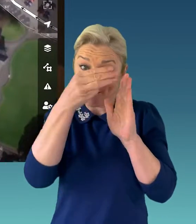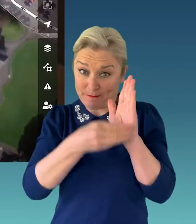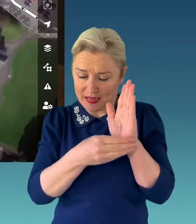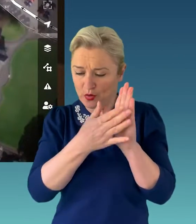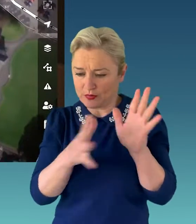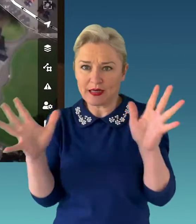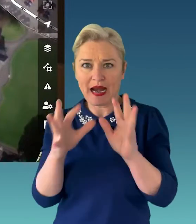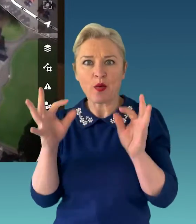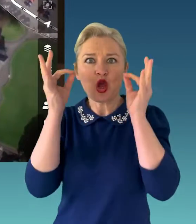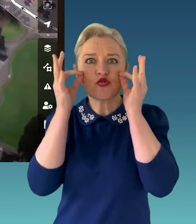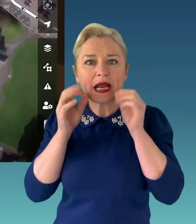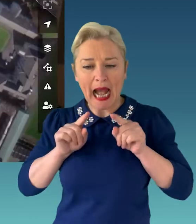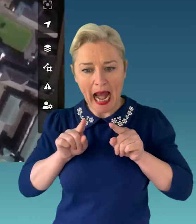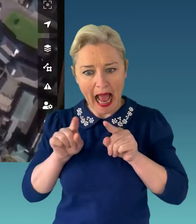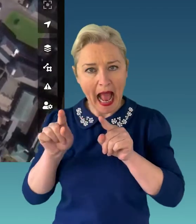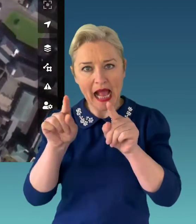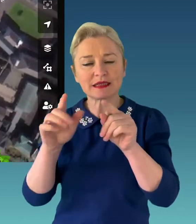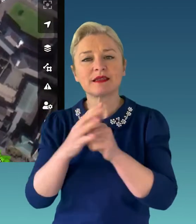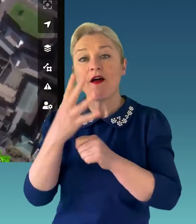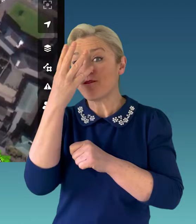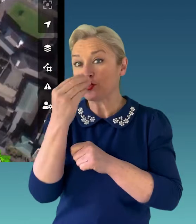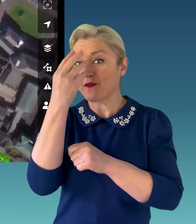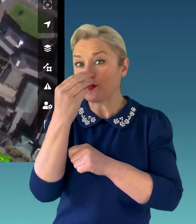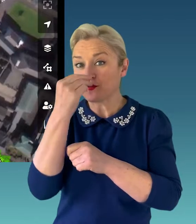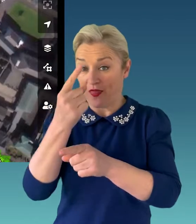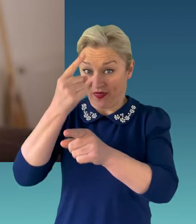green icons that have now appeared are the photos taken in this area.